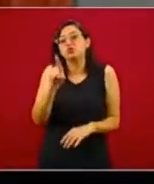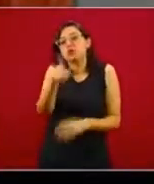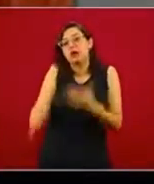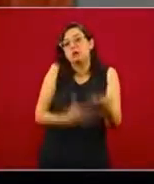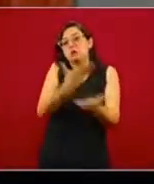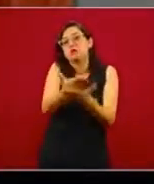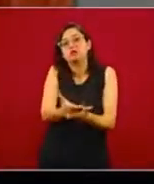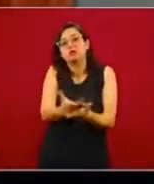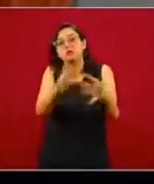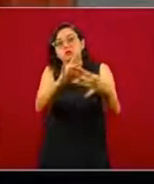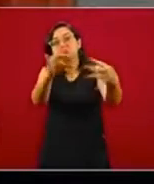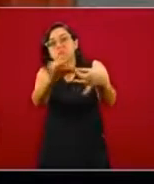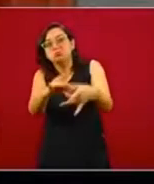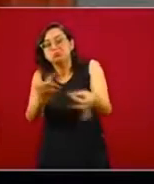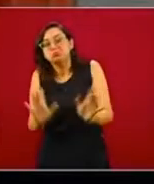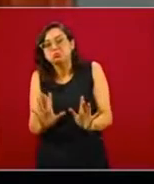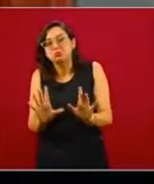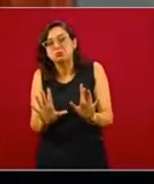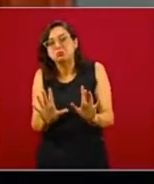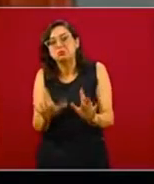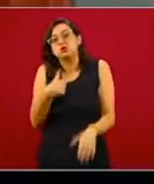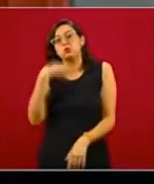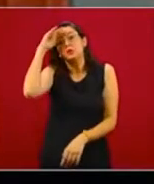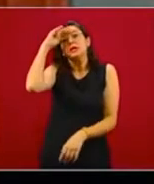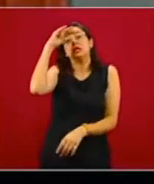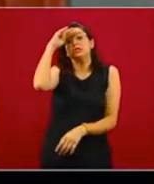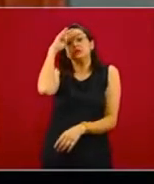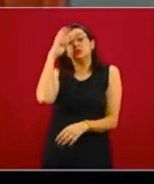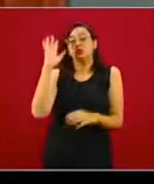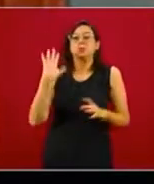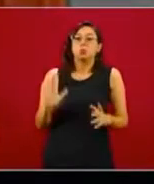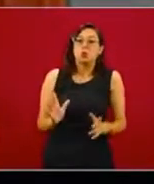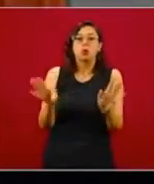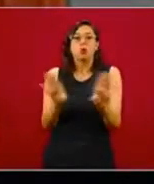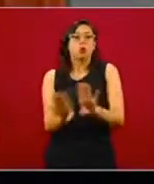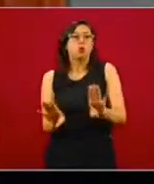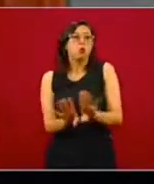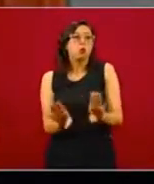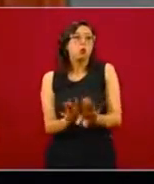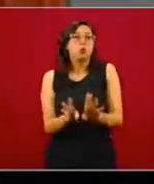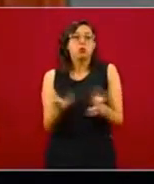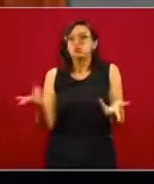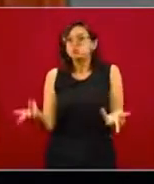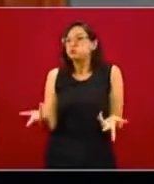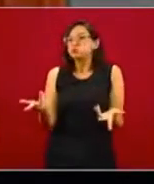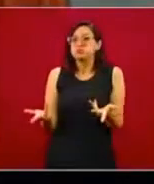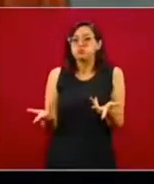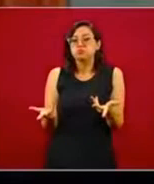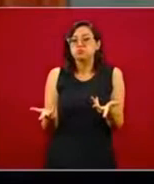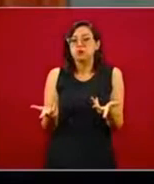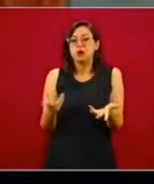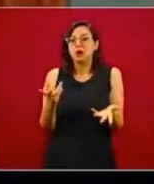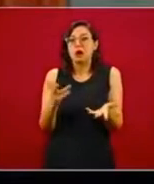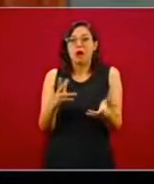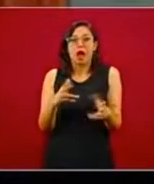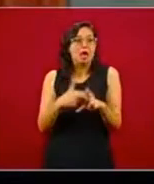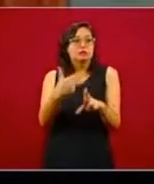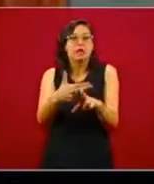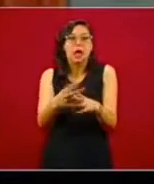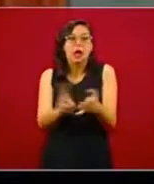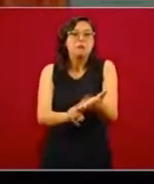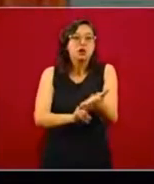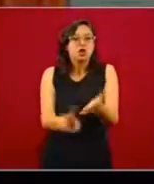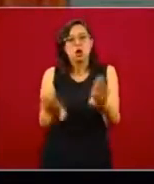And also, by thinking on what you were presenting before, how we are going